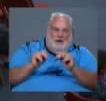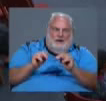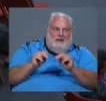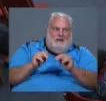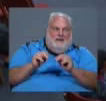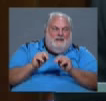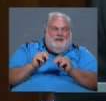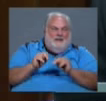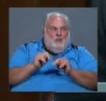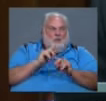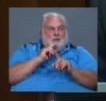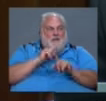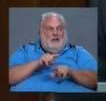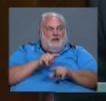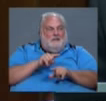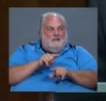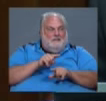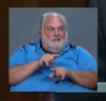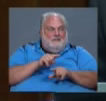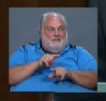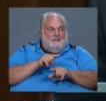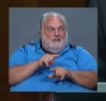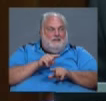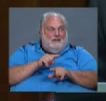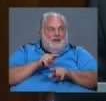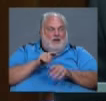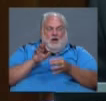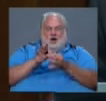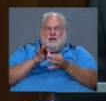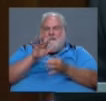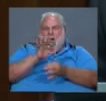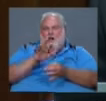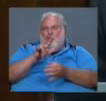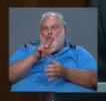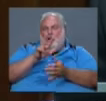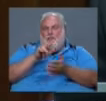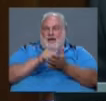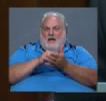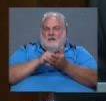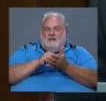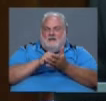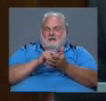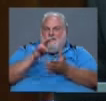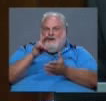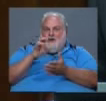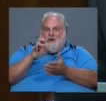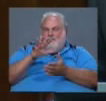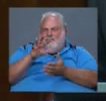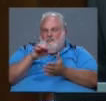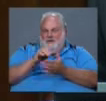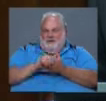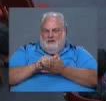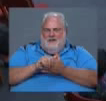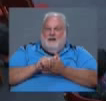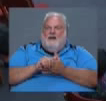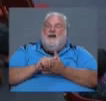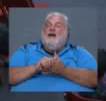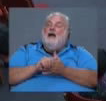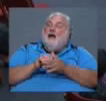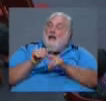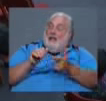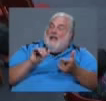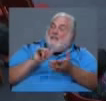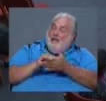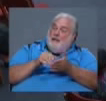question, it'll be approximate cost of $37,000 to demolish all of these. And that's money that could be put into